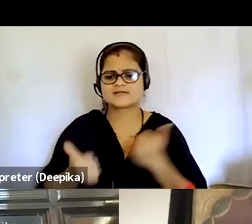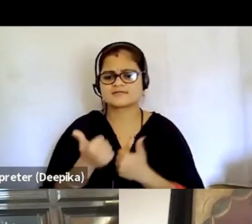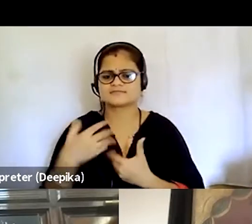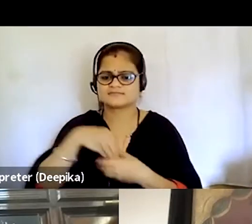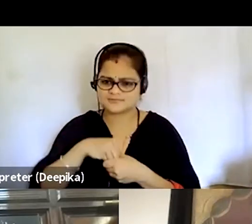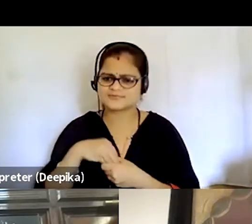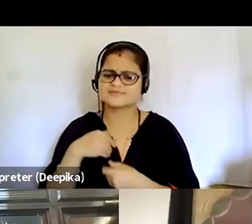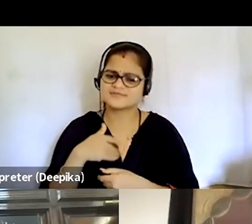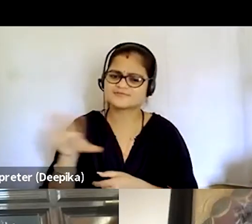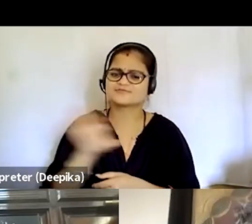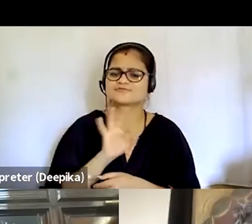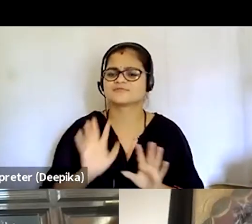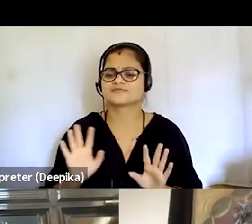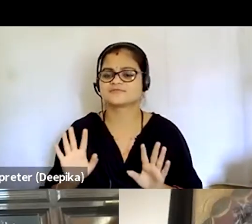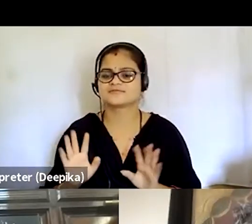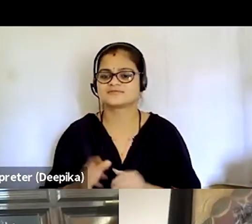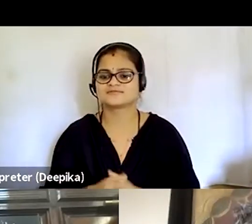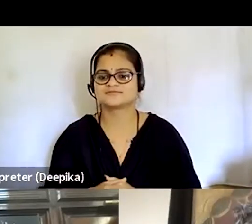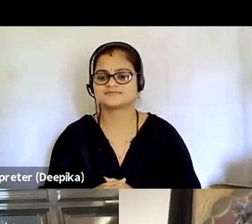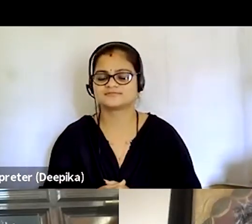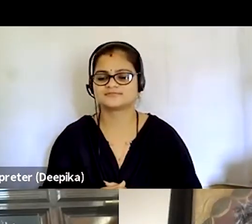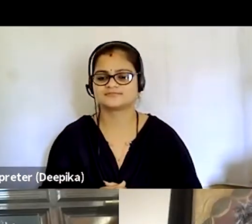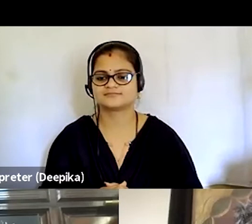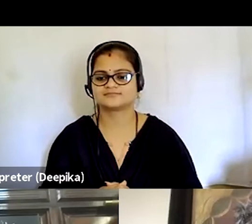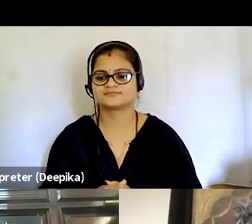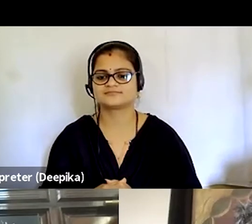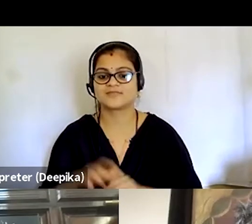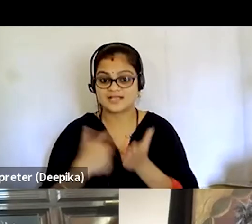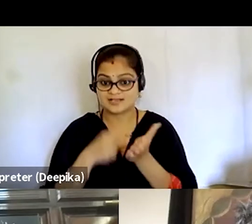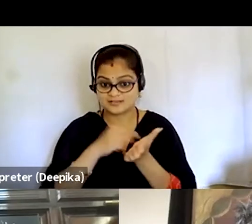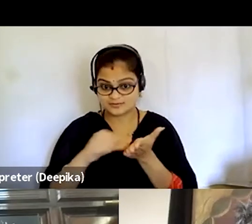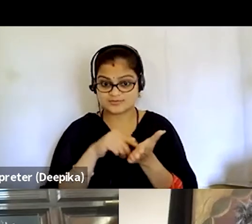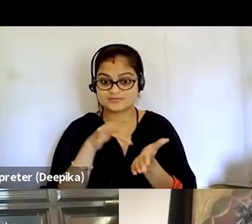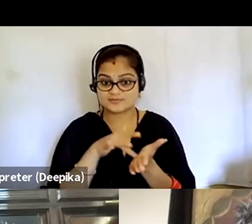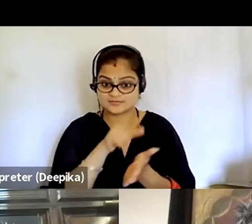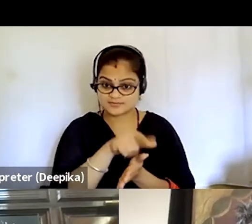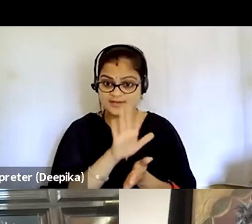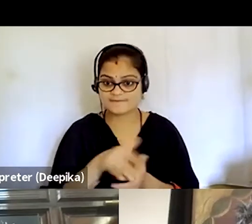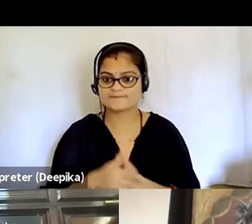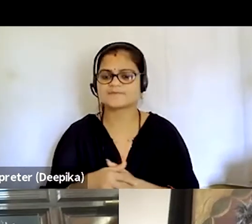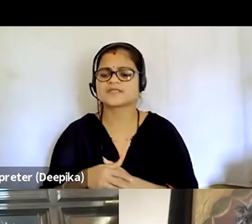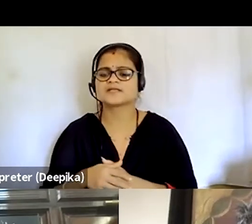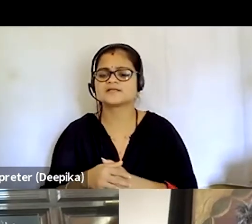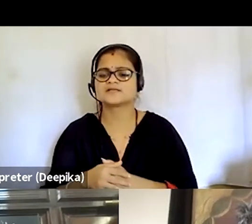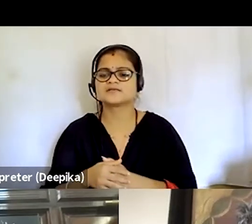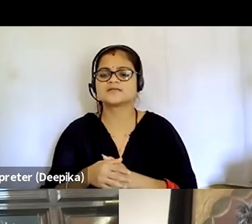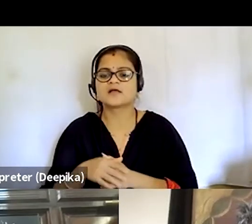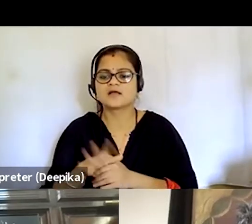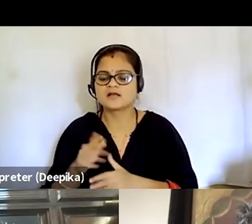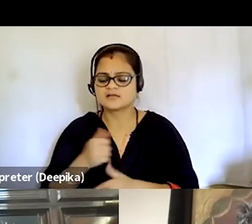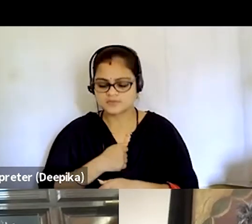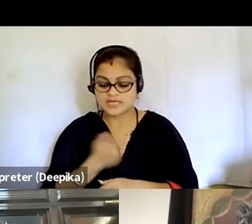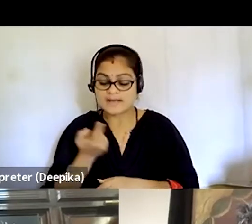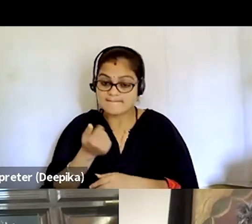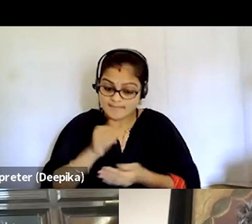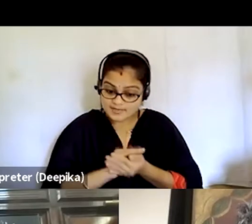chosen that space because there's an amazing terrace up there for the restaurant. Yeah. And we just, we found something that we could do within our budget,